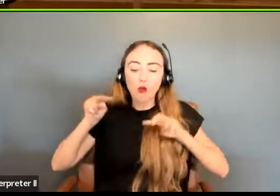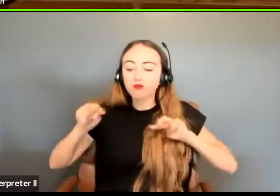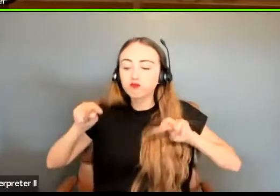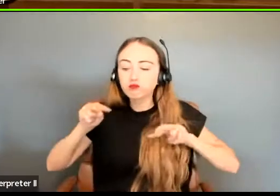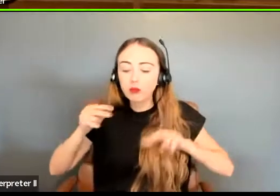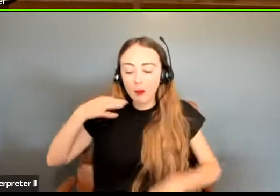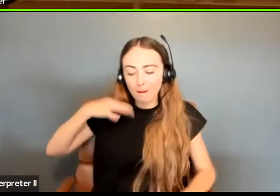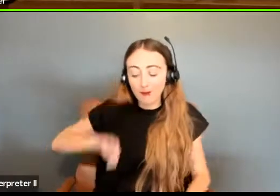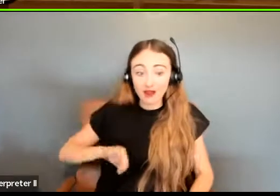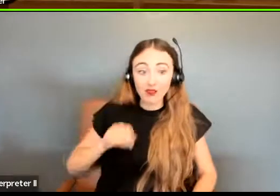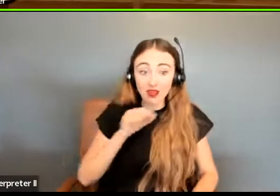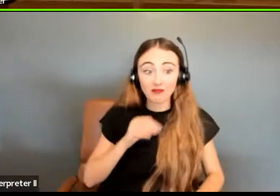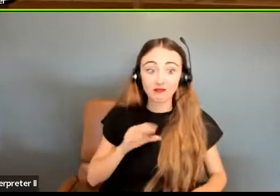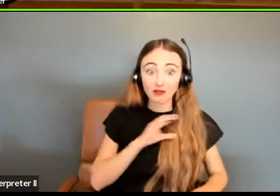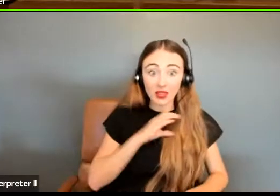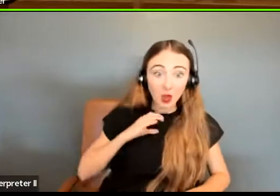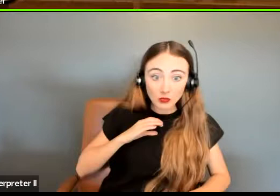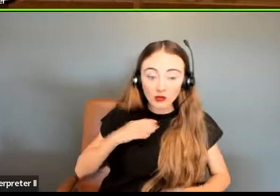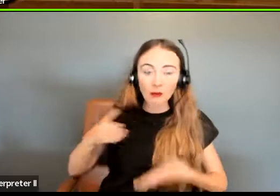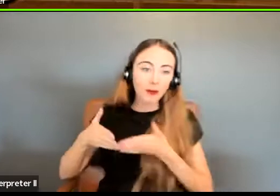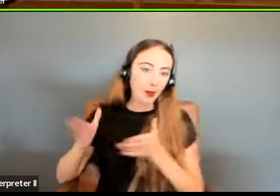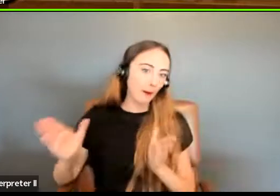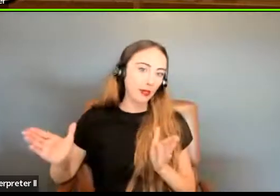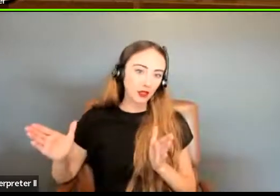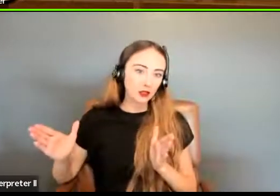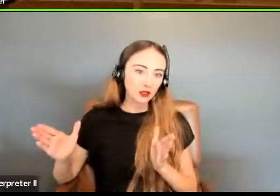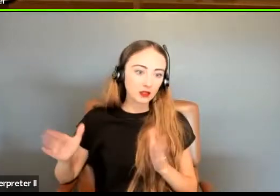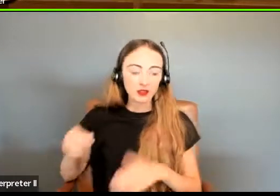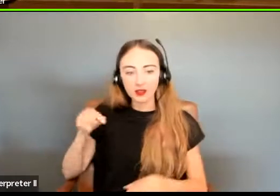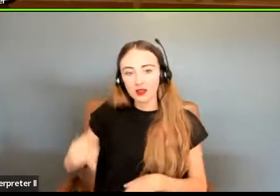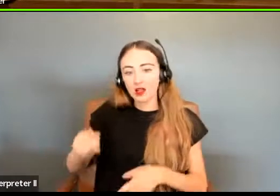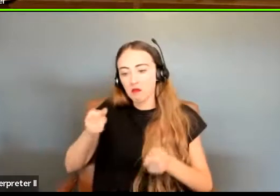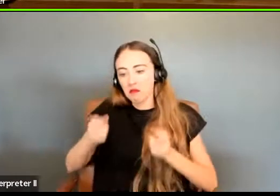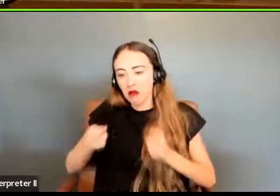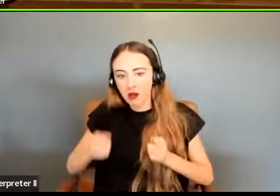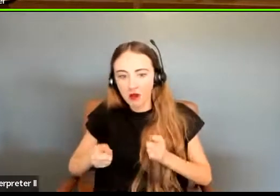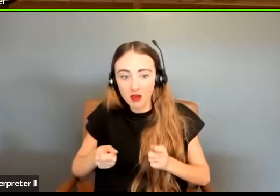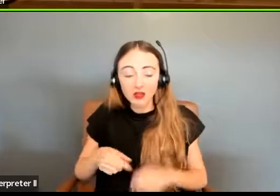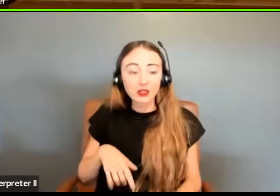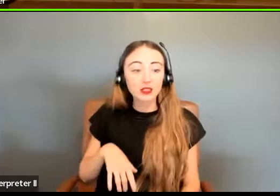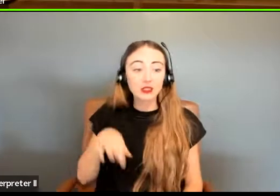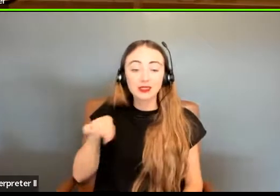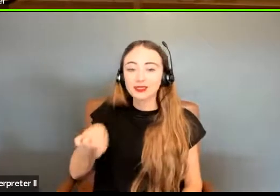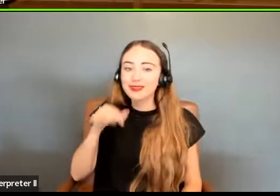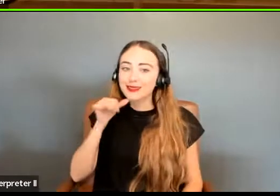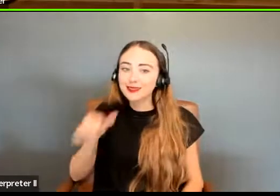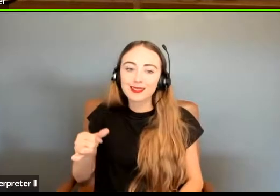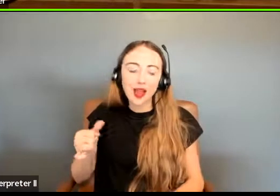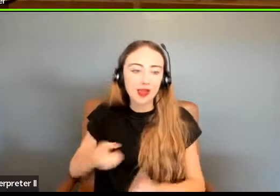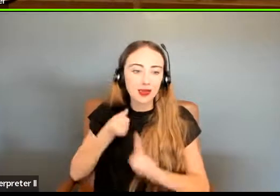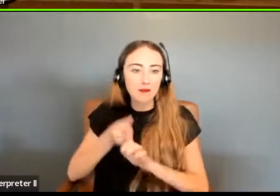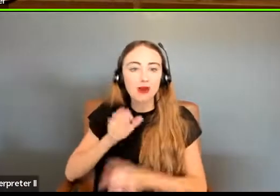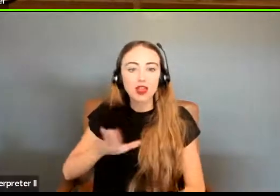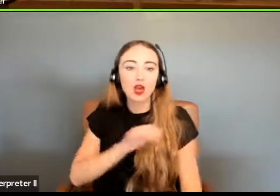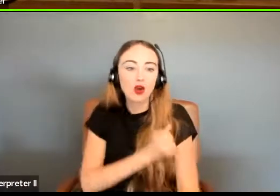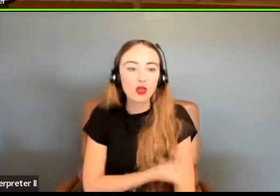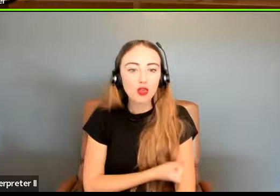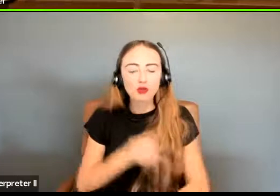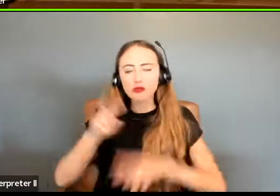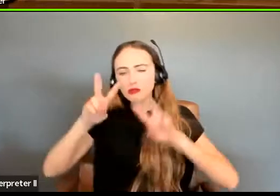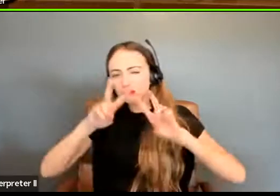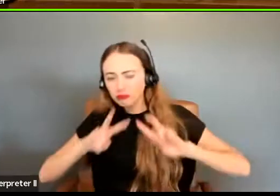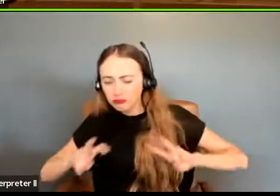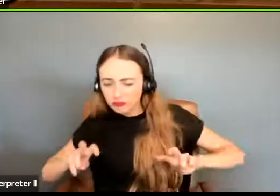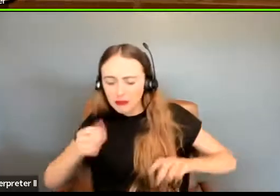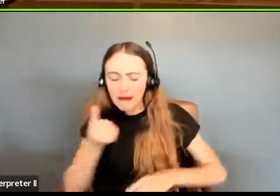both the council and the public. The modification or repeal of any mandate does not affect the auditor's broad authority to examine or audit